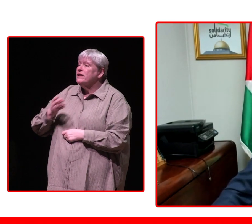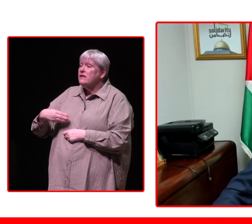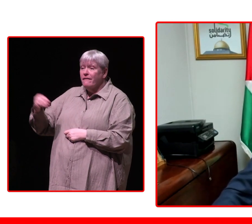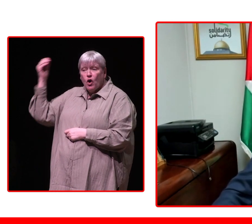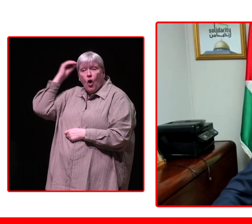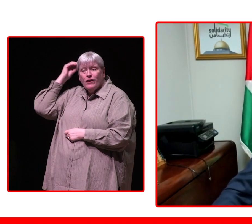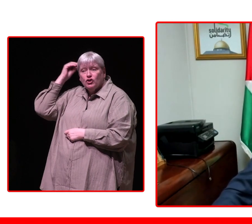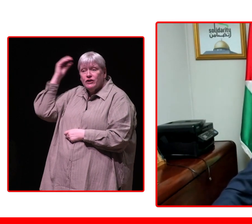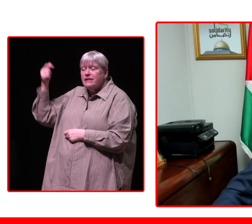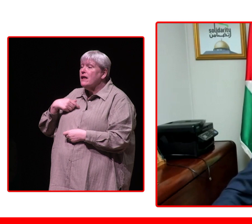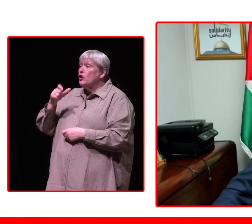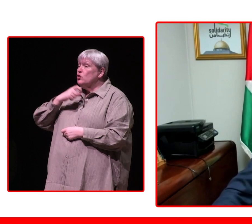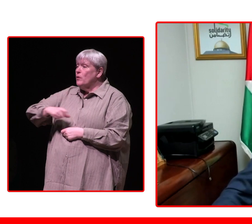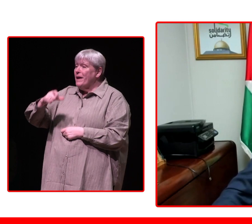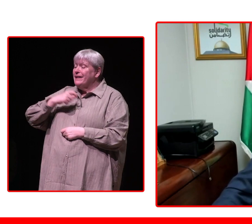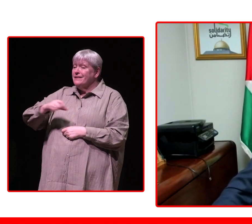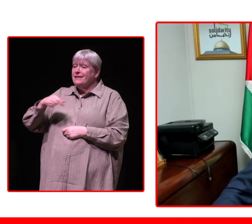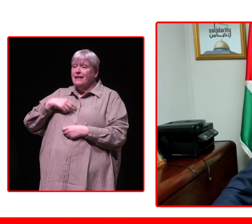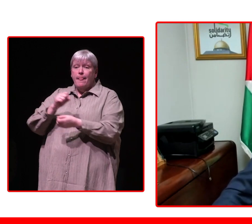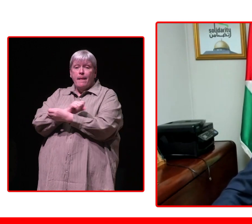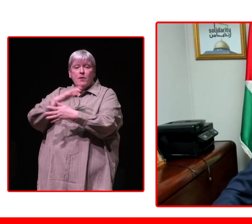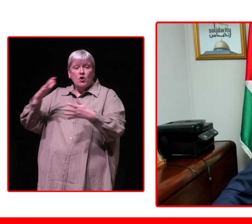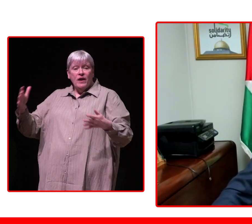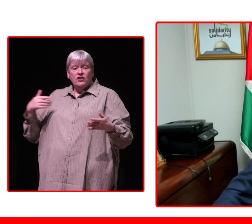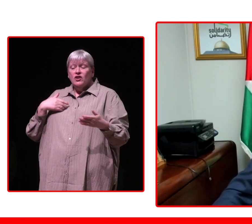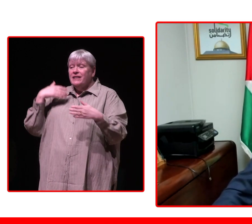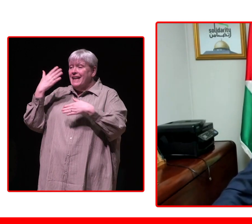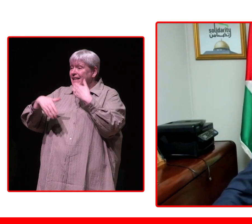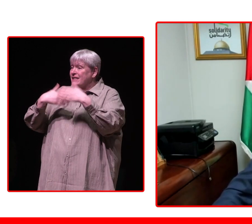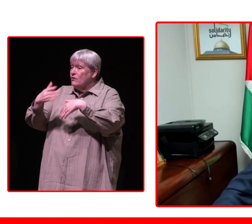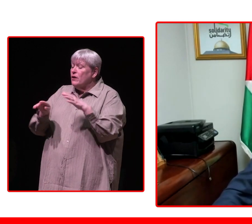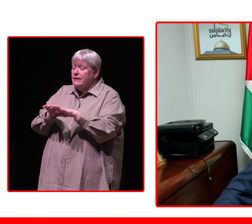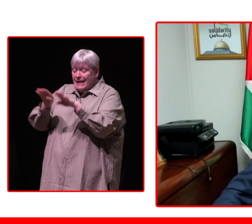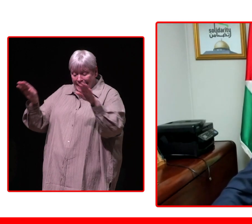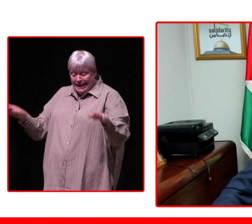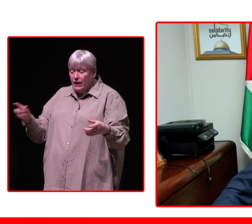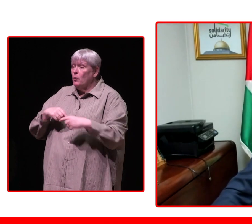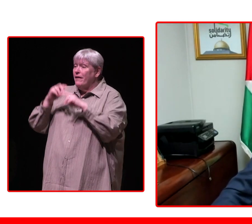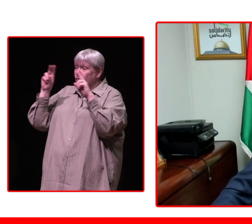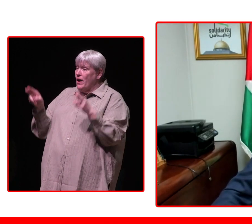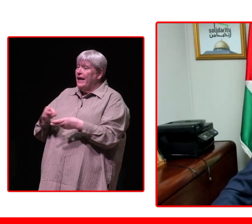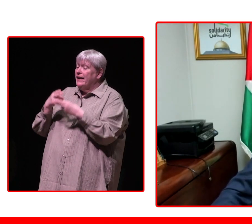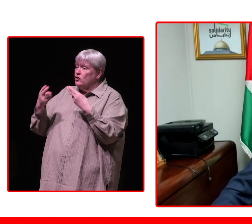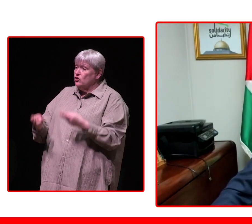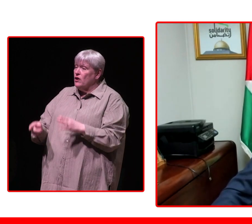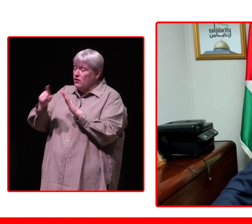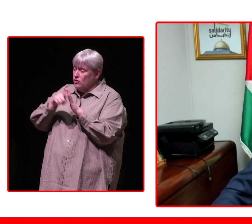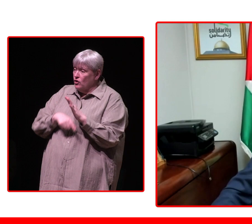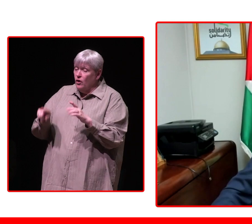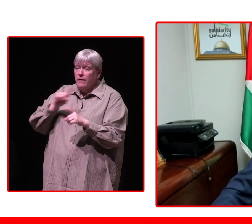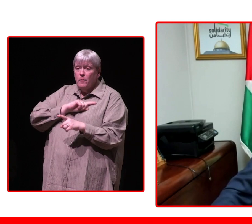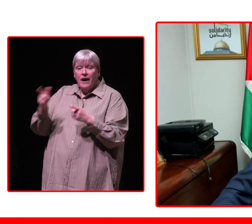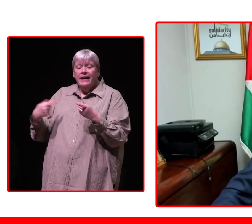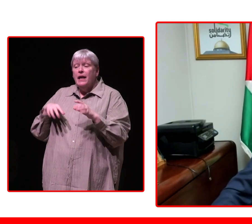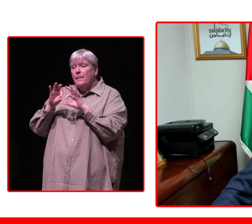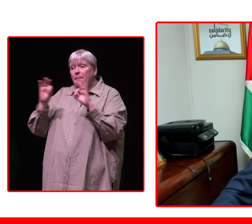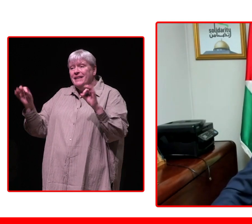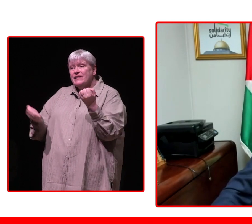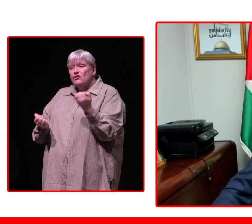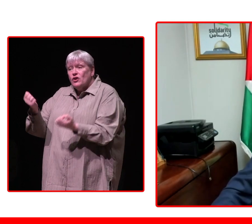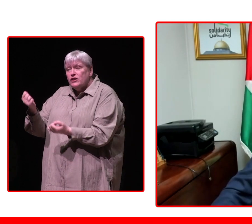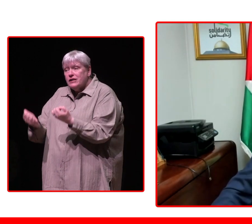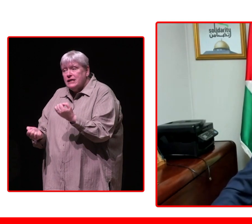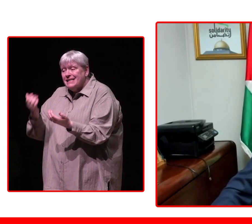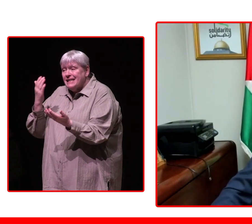for Palestinian liberations and return, for the equal implementation of international law, for the sake of peace and justice. Even in these